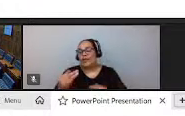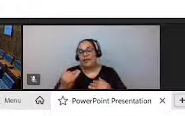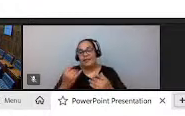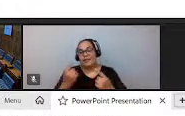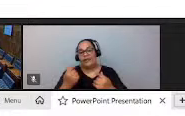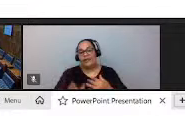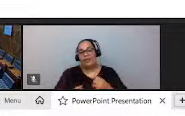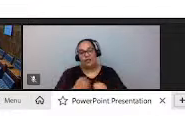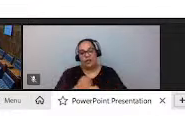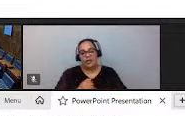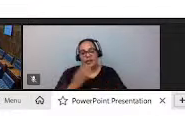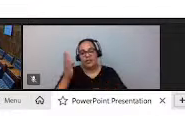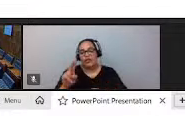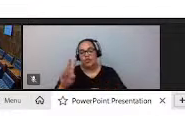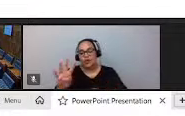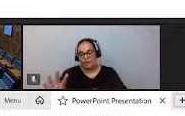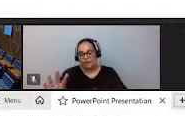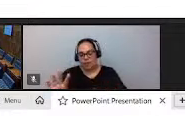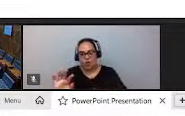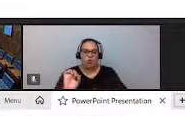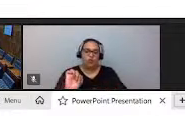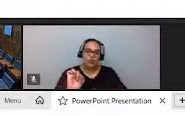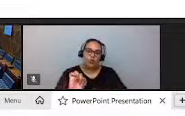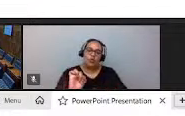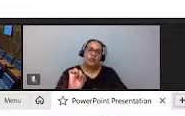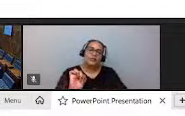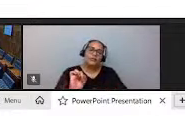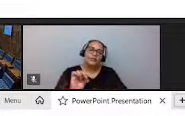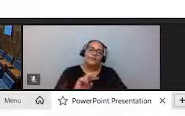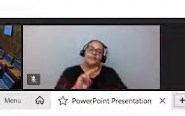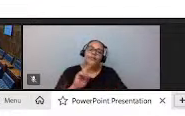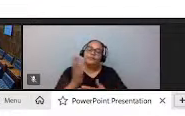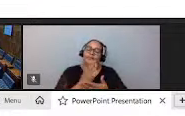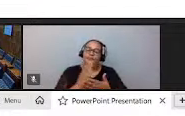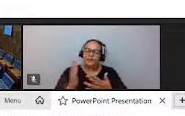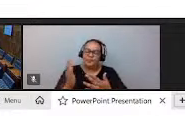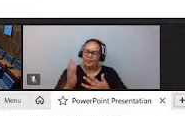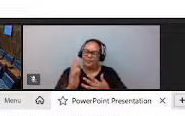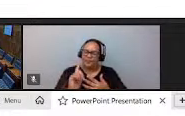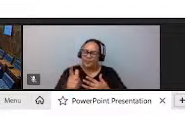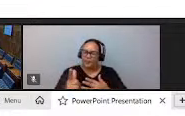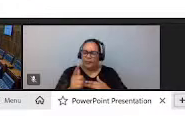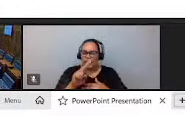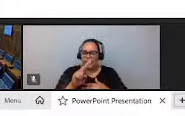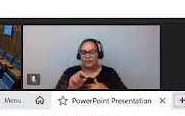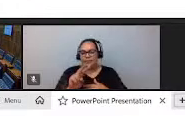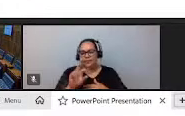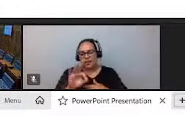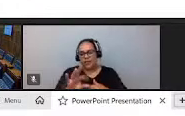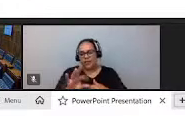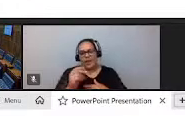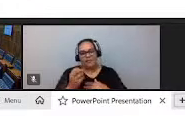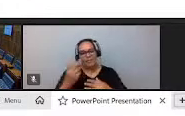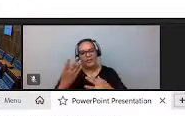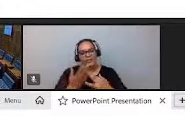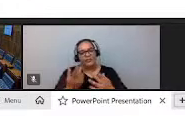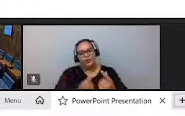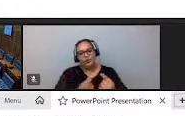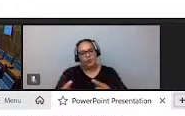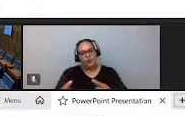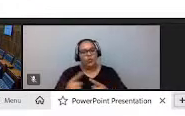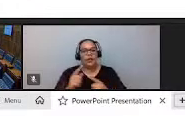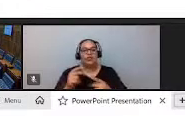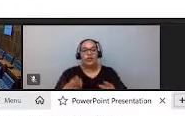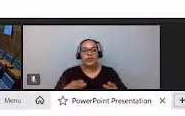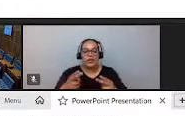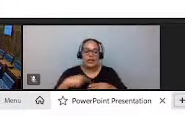2023 2024 in the latter part of 2023 there was also some dredging undertaken by transet